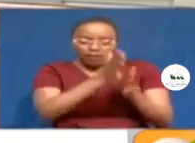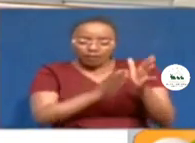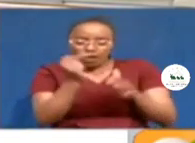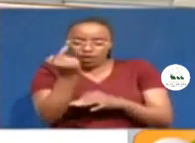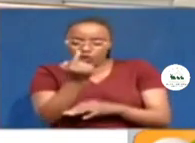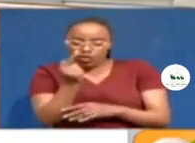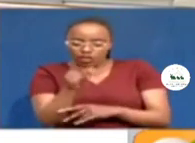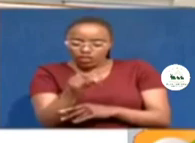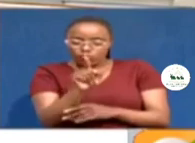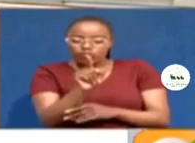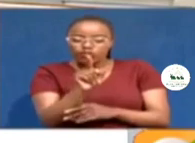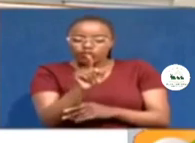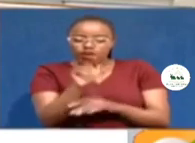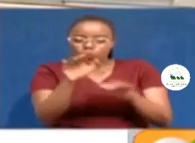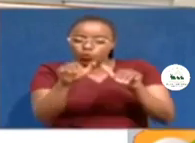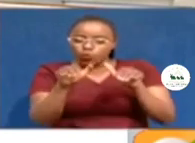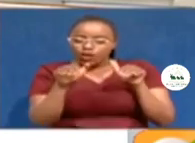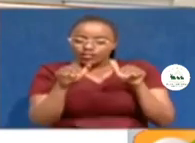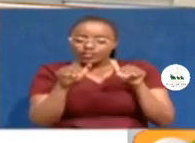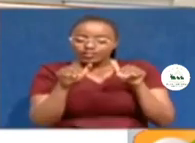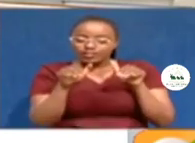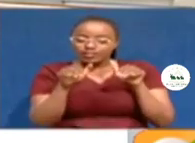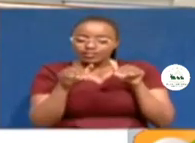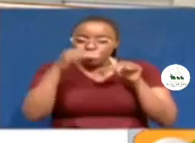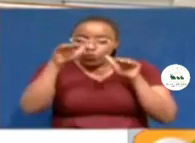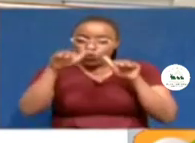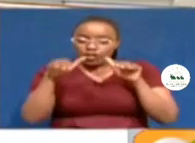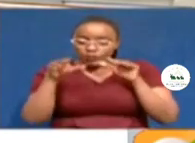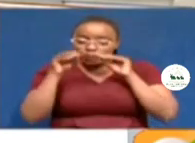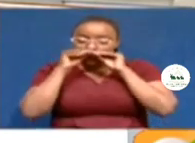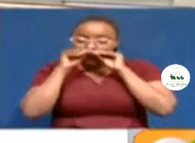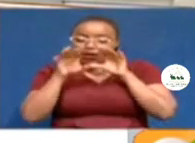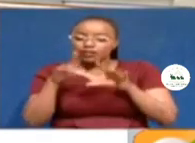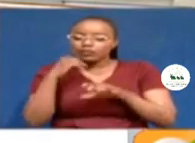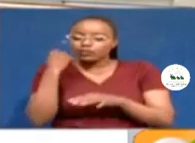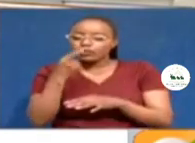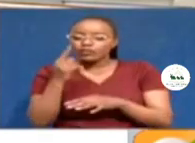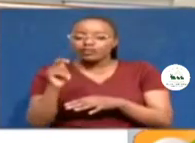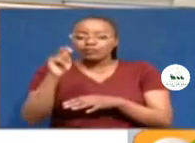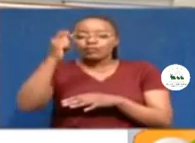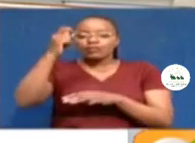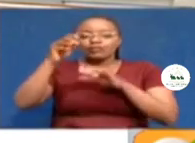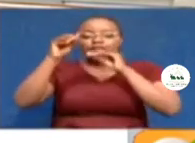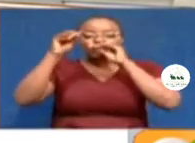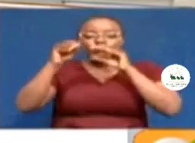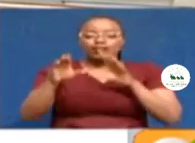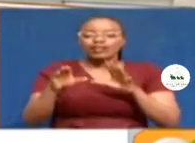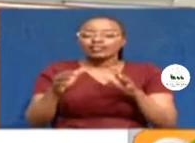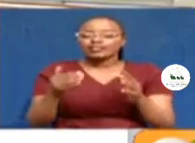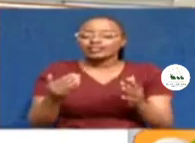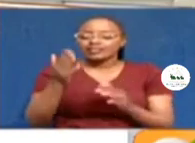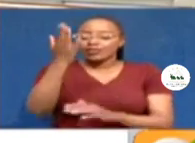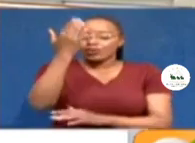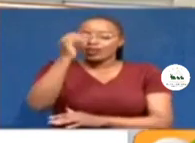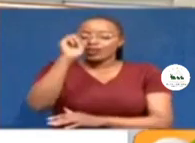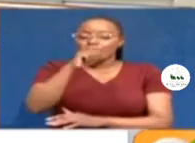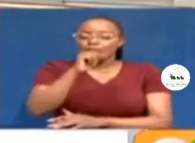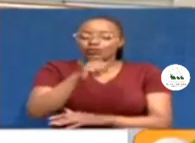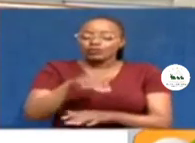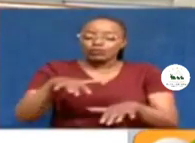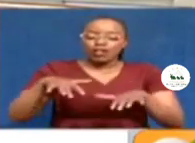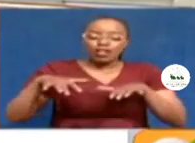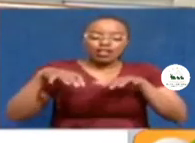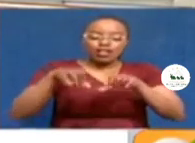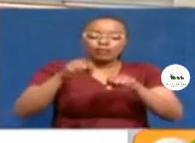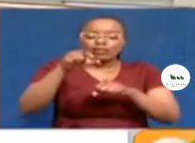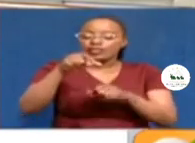up, waiting to be blessed by the president so that it can take over.